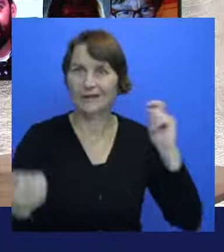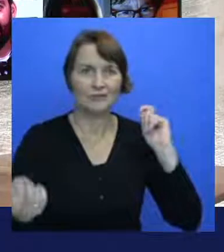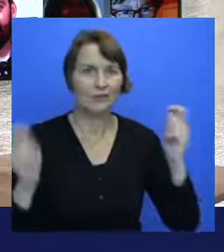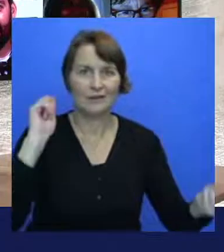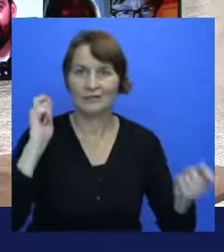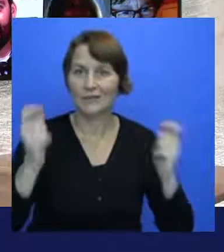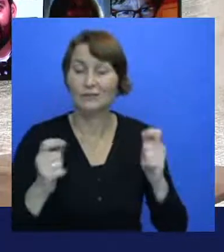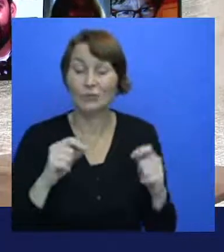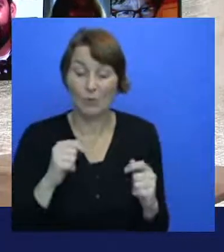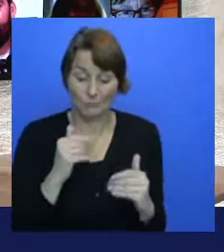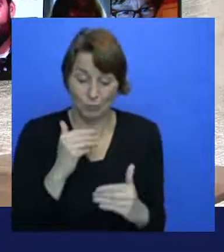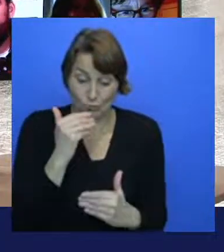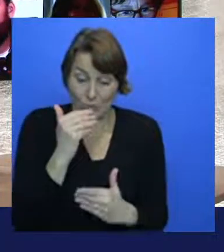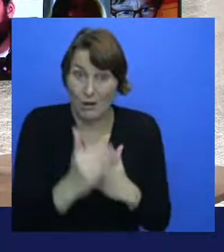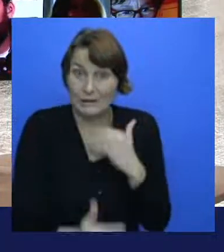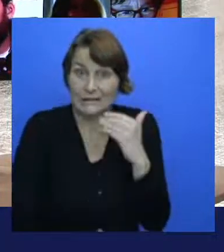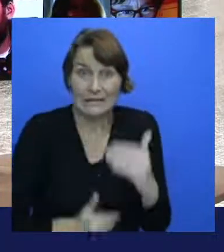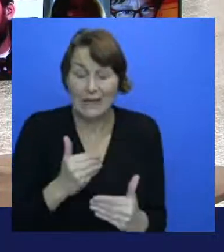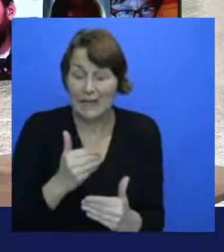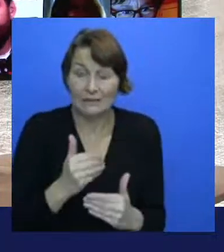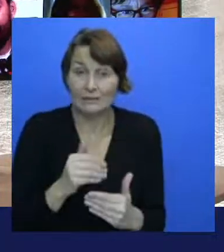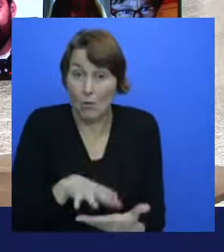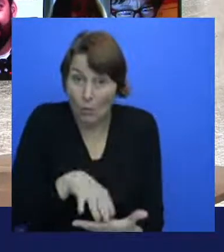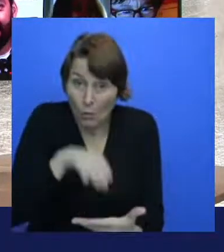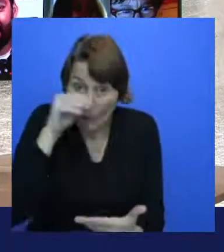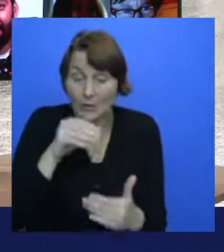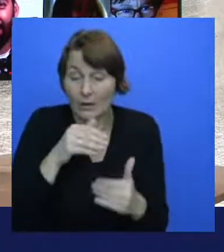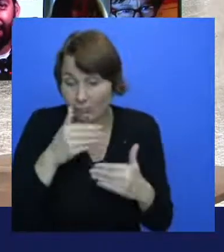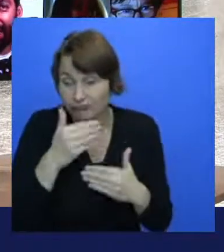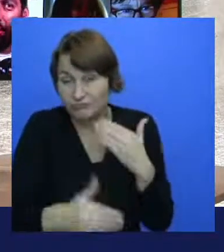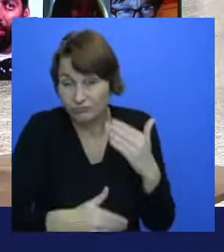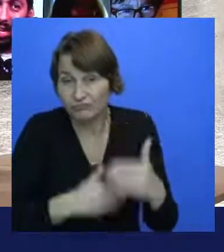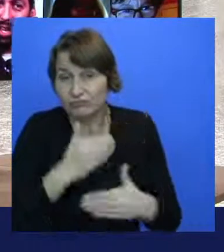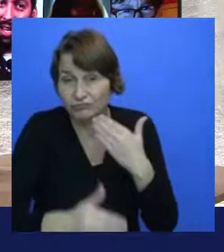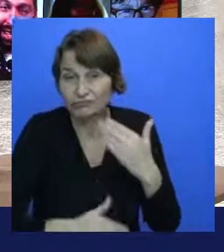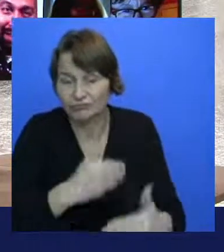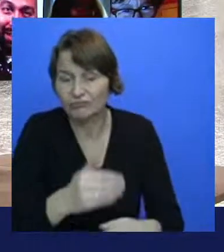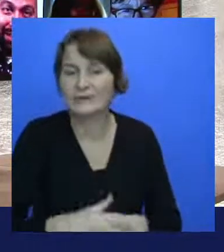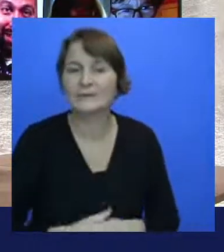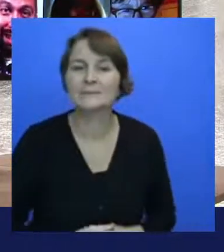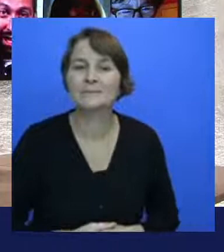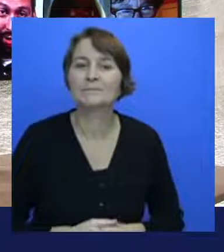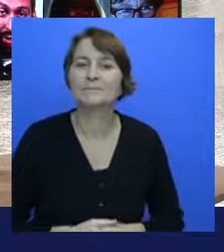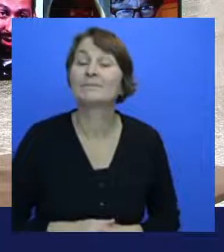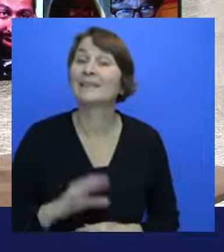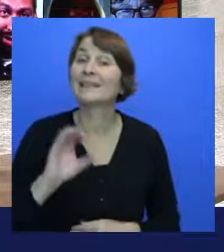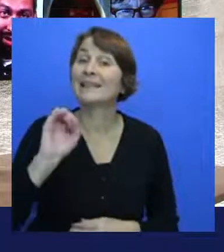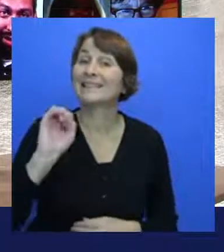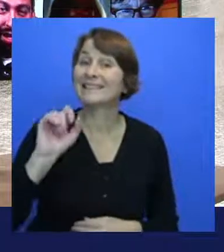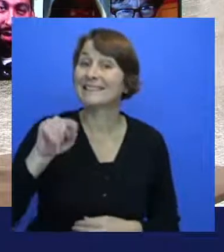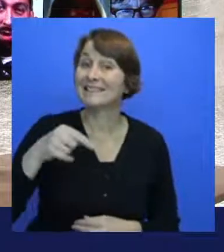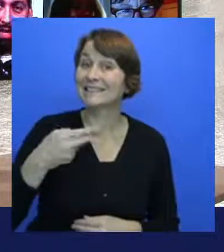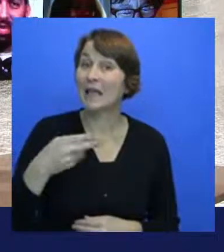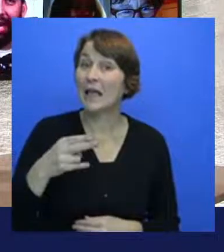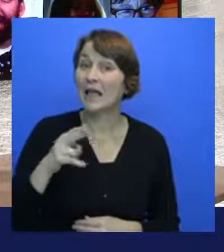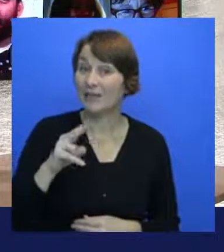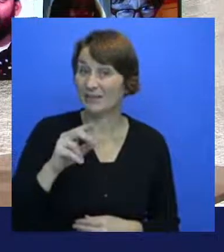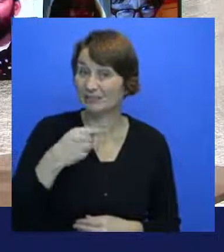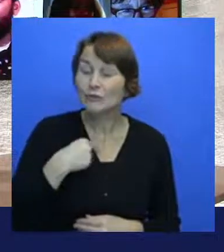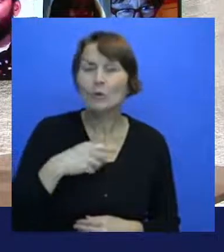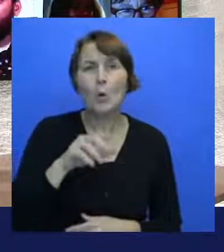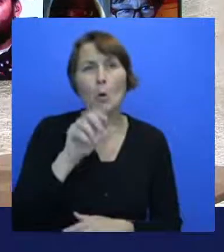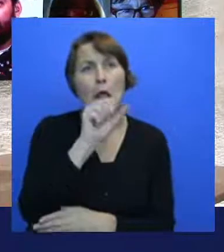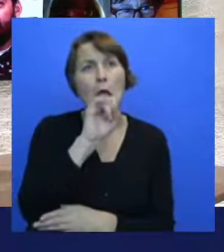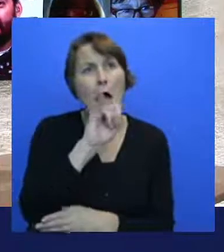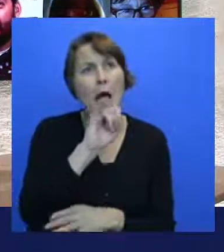process. Yeah, so for me, like, I think understanding what AI isn't actually hard. Making AI work